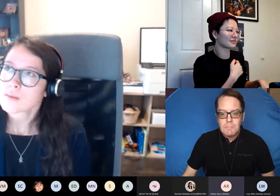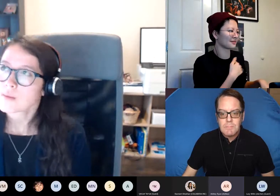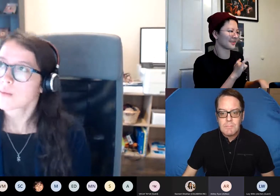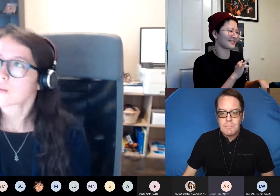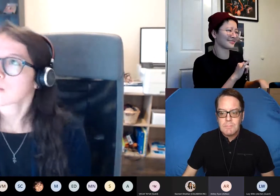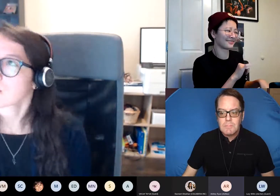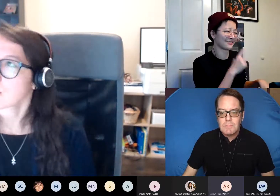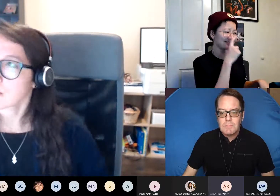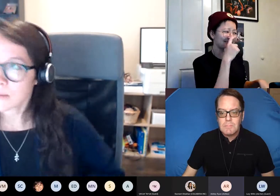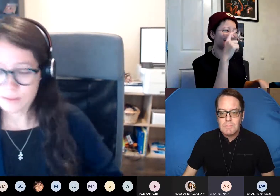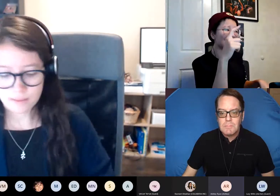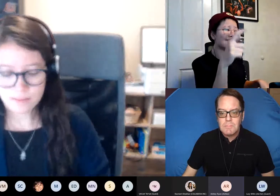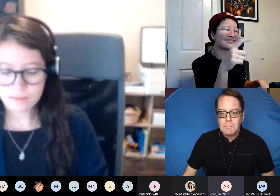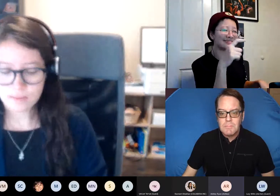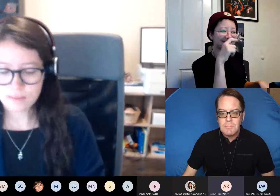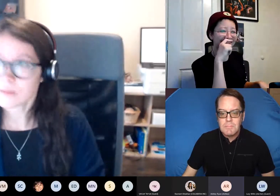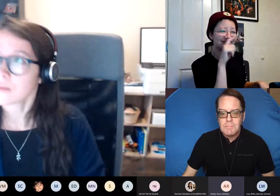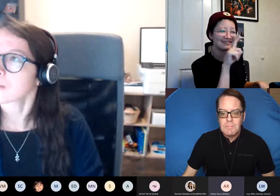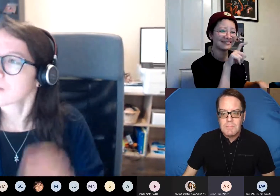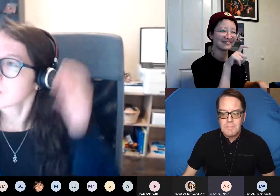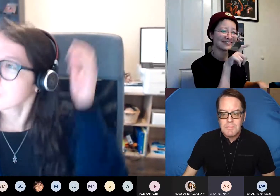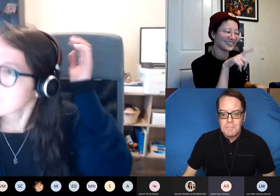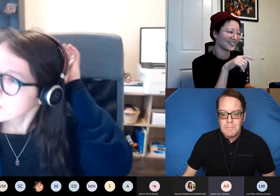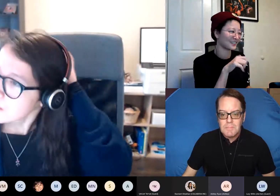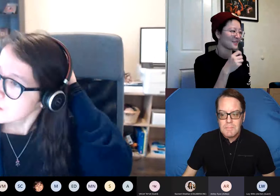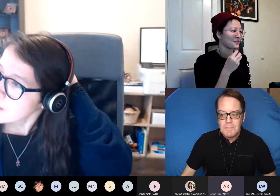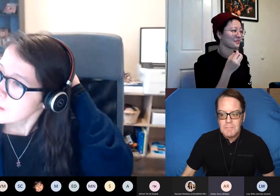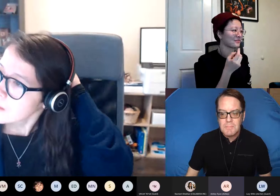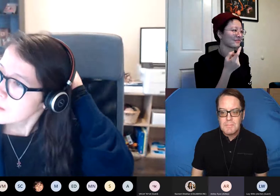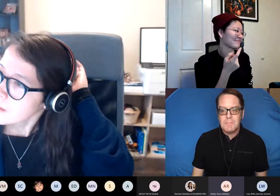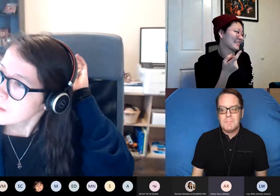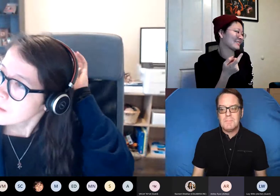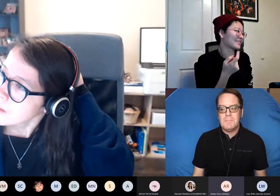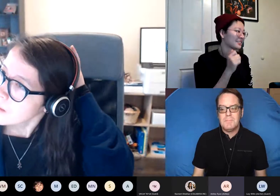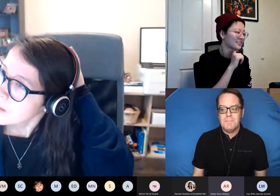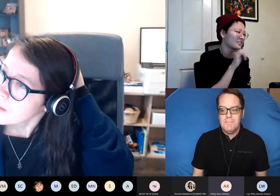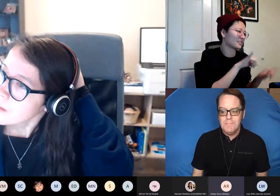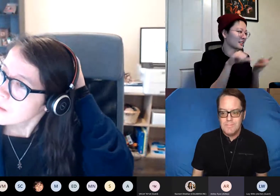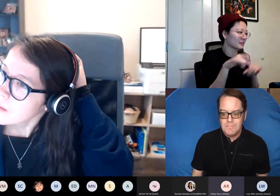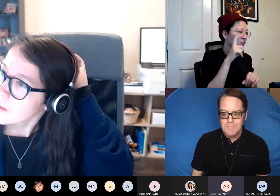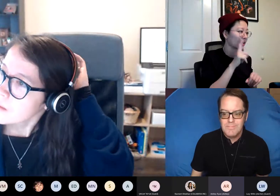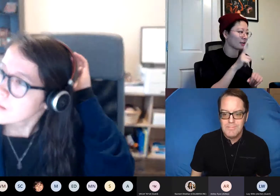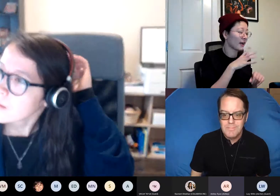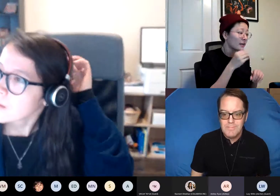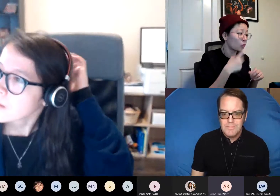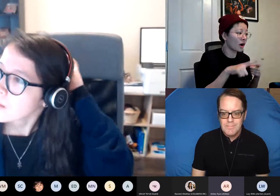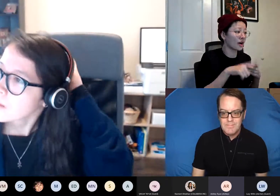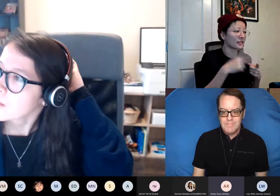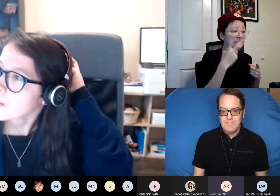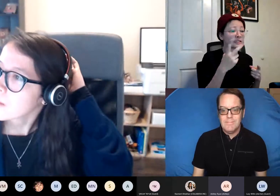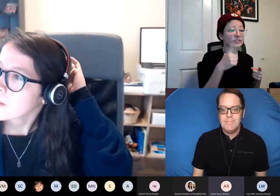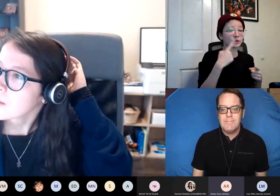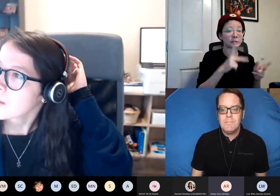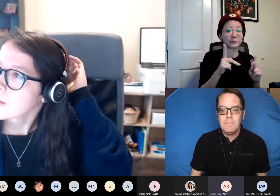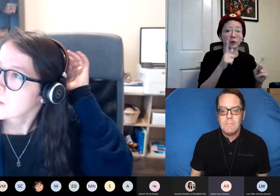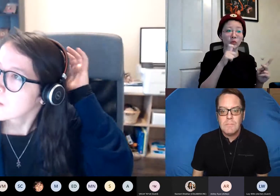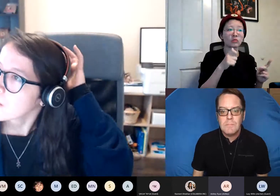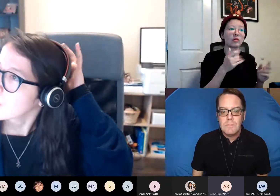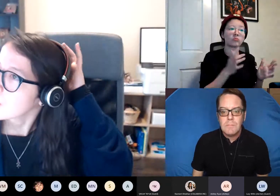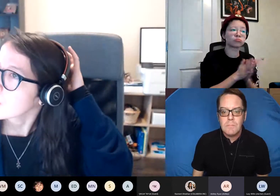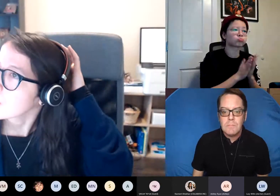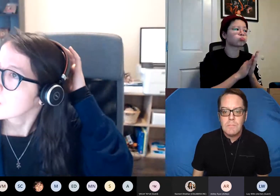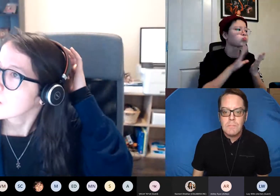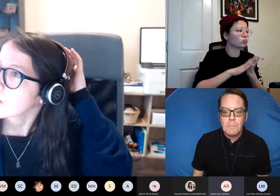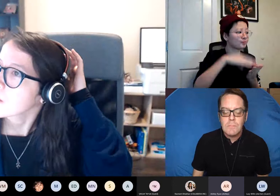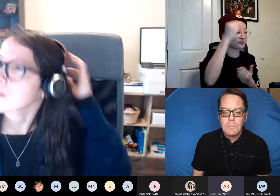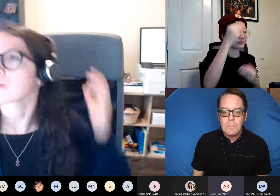sometimes I'll notice my mom who is hearing will eavesdrop on other conversation. I'll be like, Mom, you're being quite nosy. And so I think those same